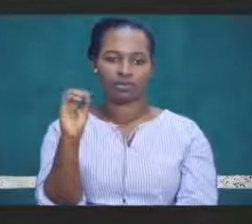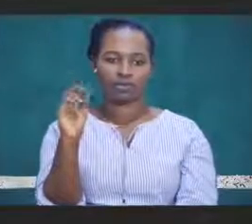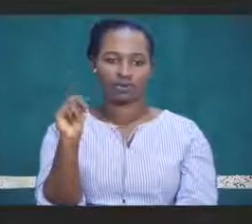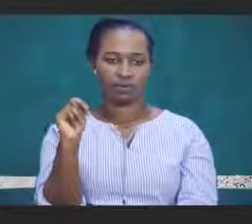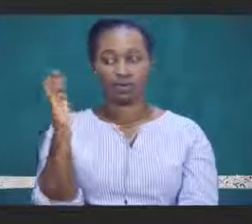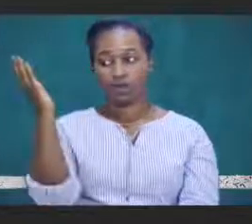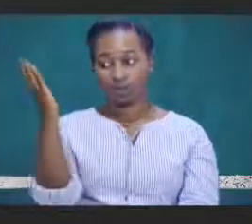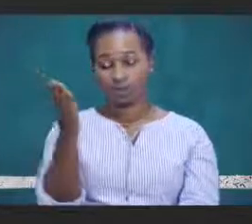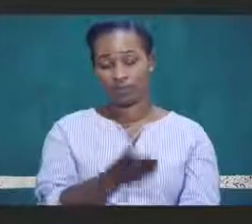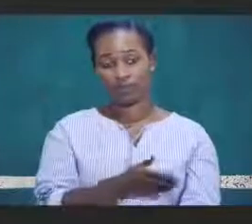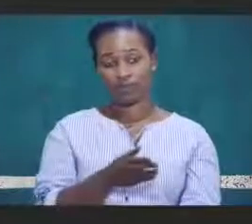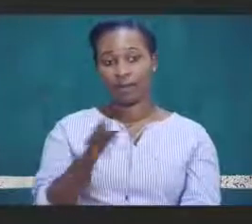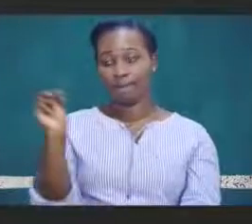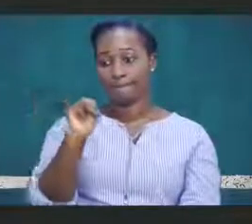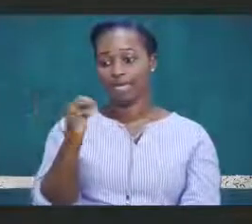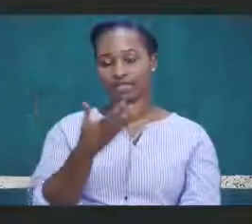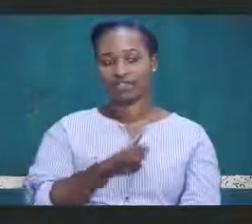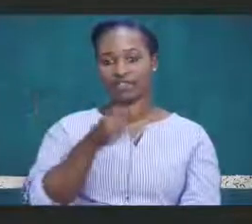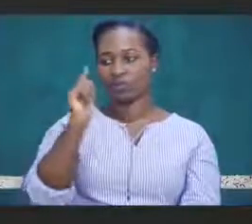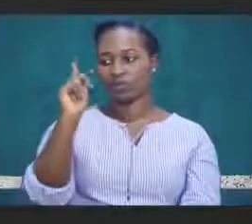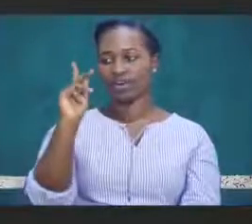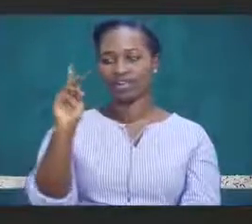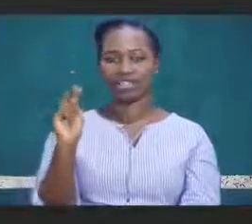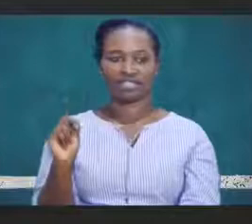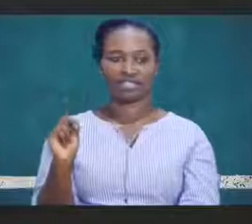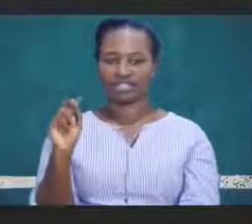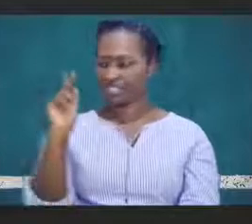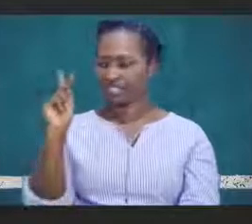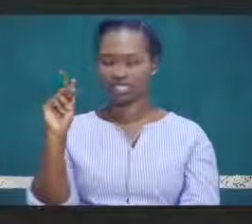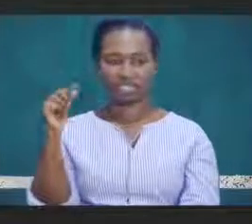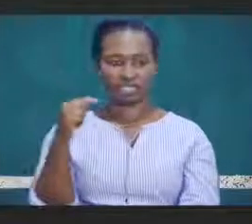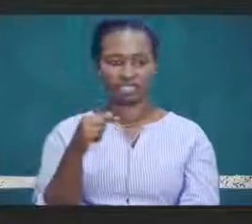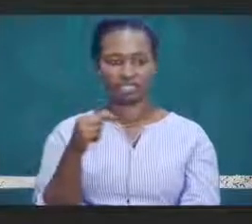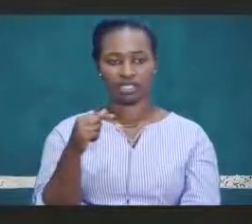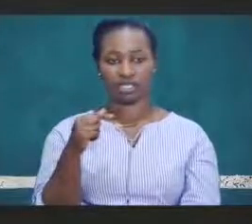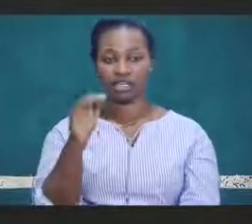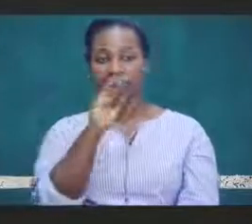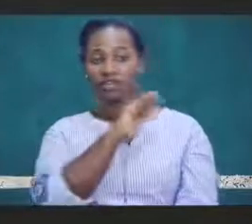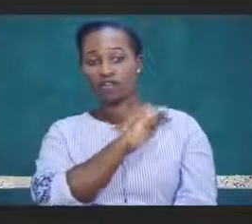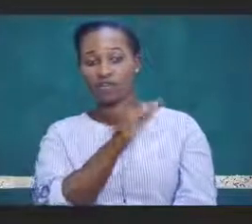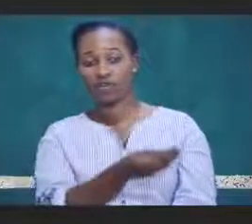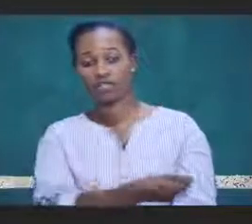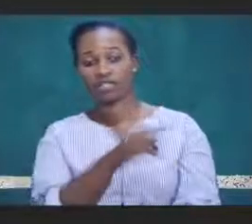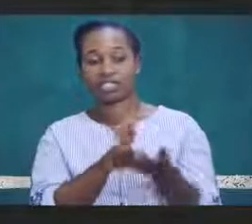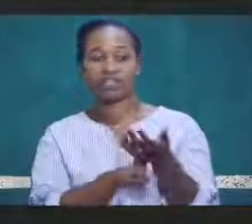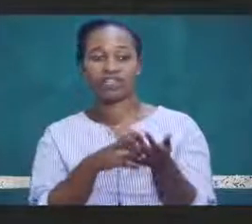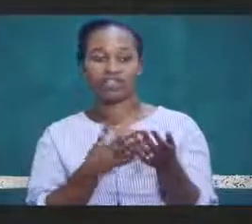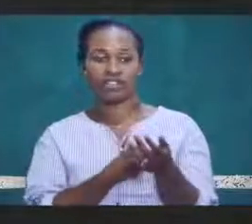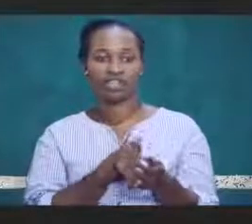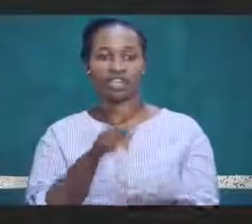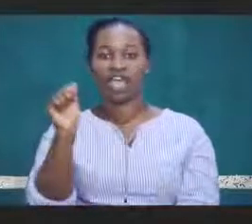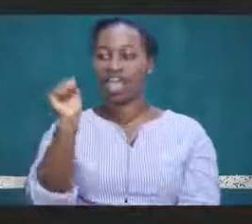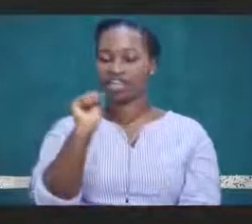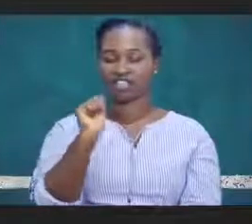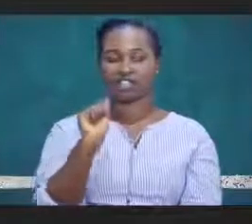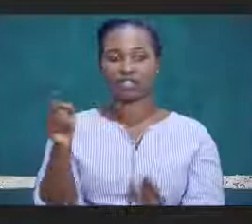on a body whose mass is 1 kilogram. That force will produce an acceleration of 1